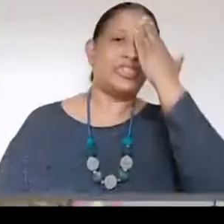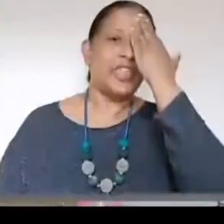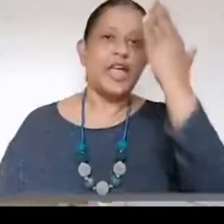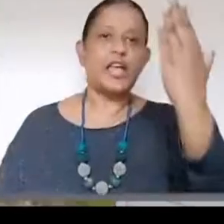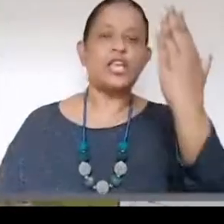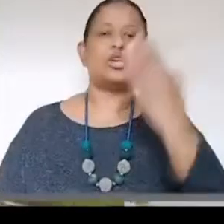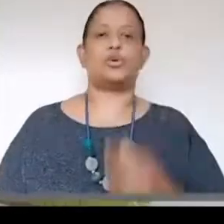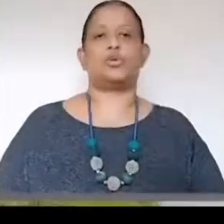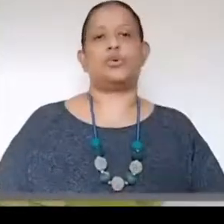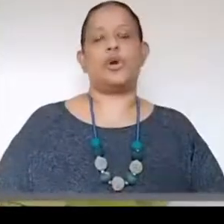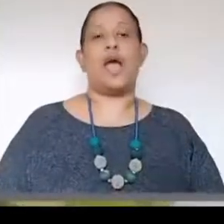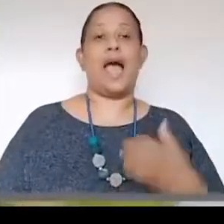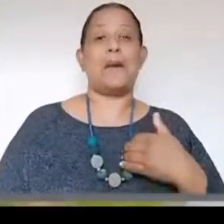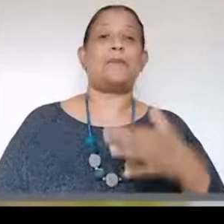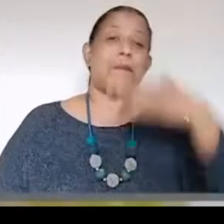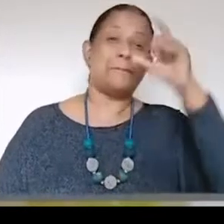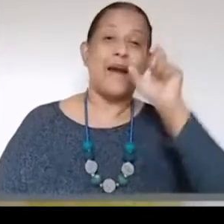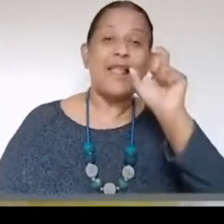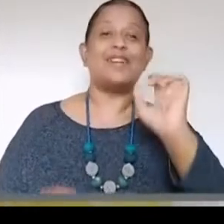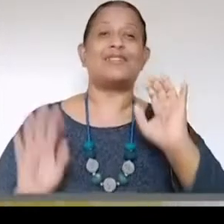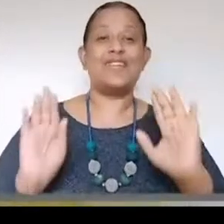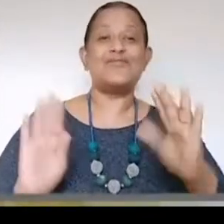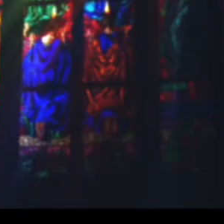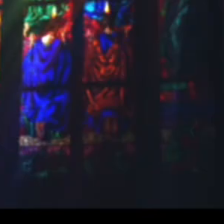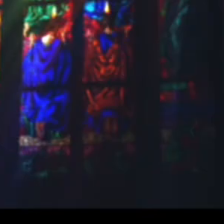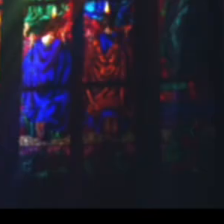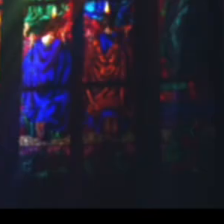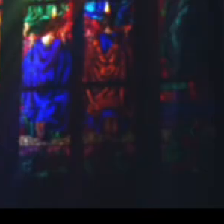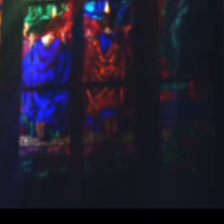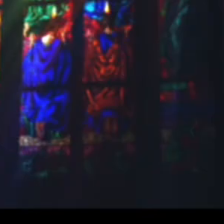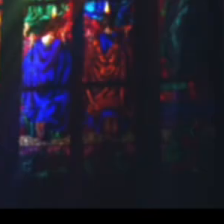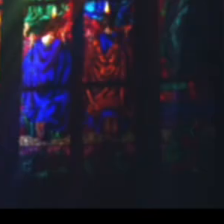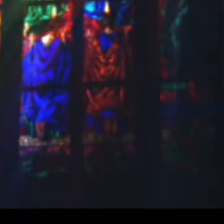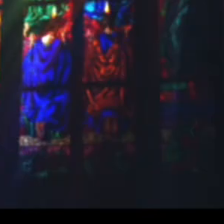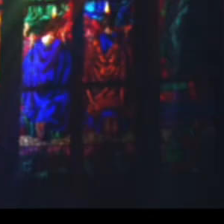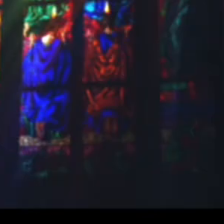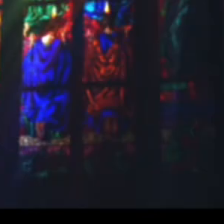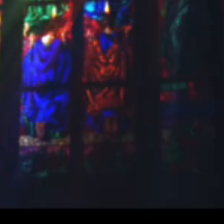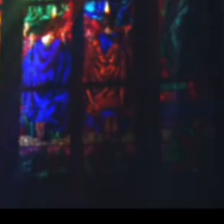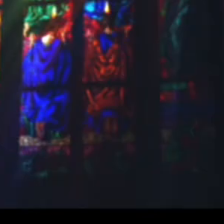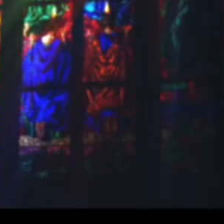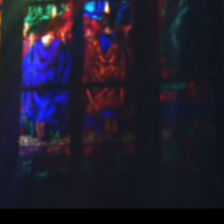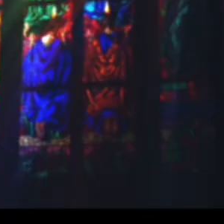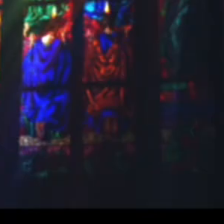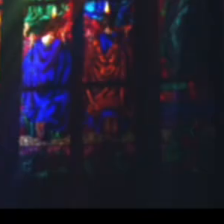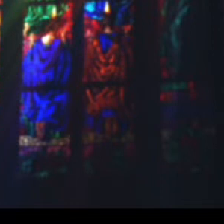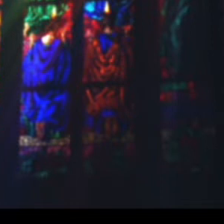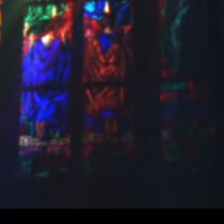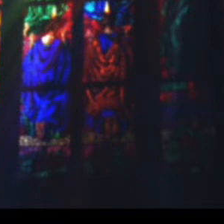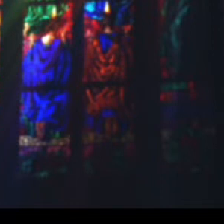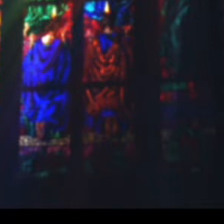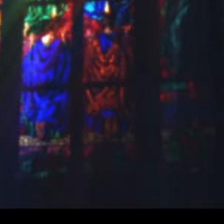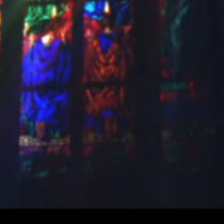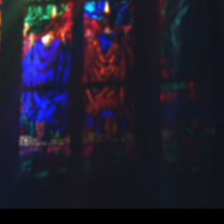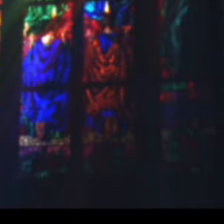look forward to worshiping with you at People's Church. Right now, it's my joy to hand over to Pastor Dishan Vikramaratna, the